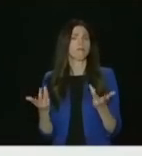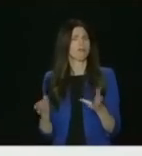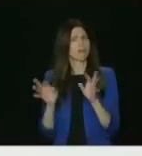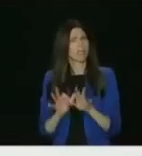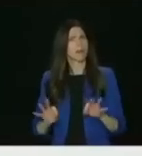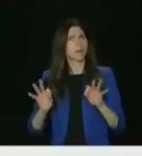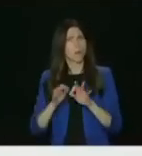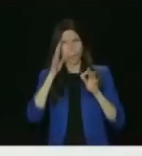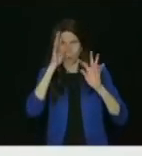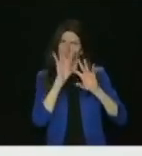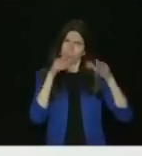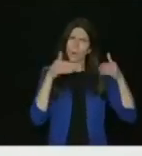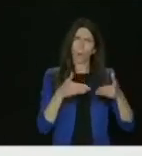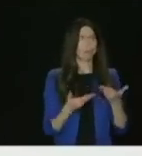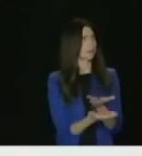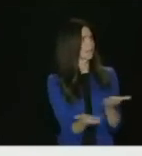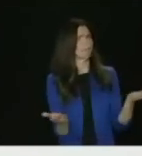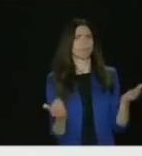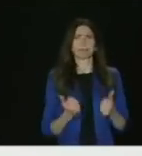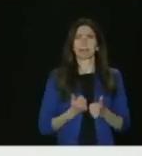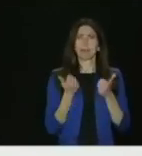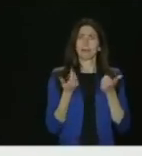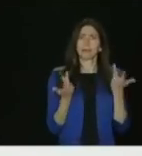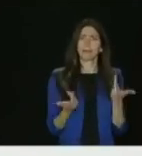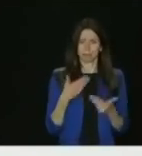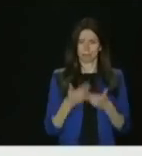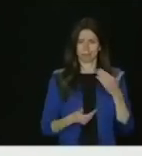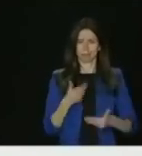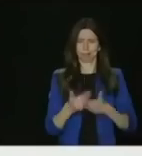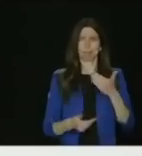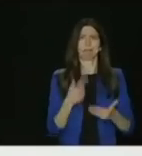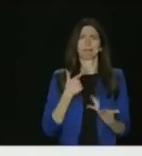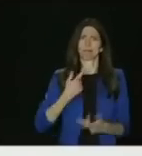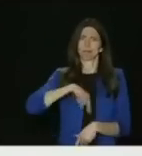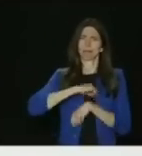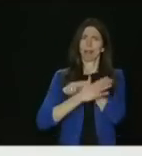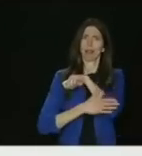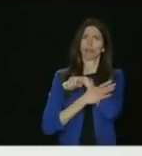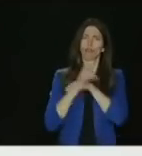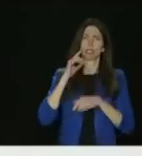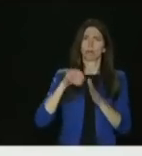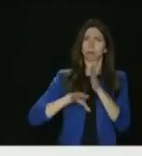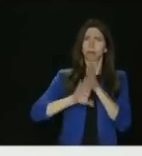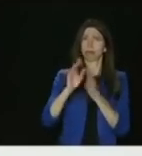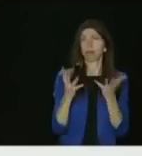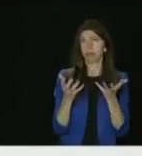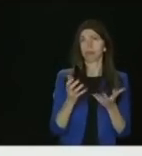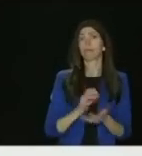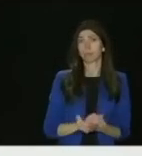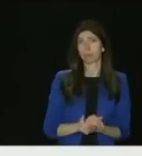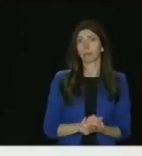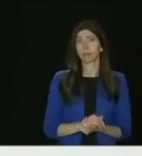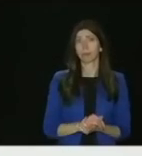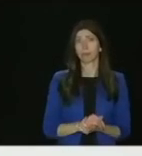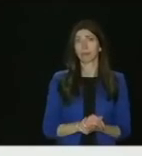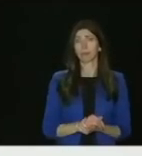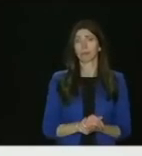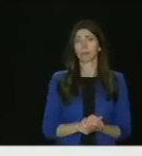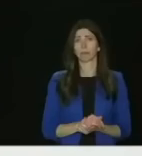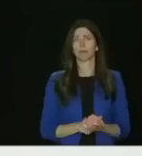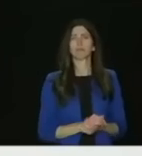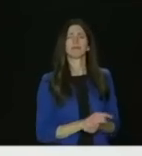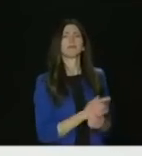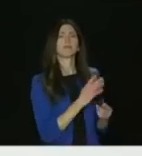of rebuilding our lives and our country after this pandemic. Next question.